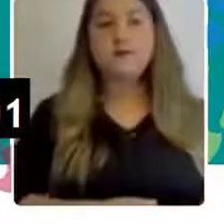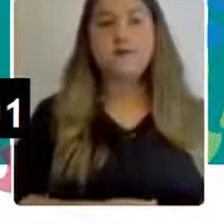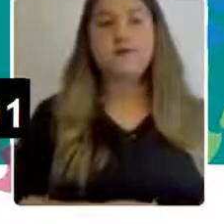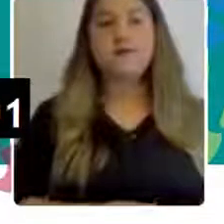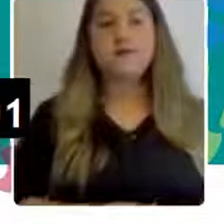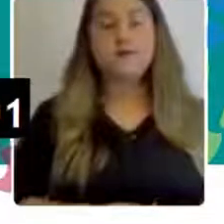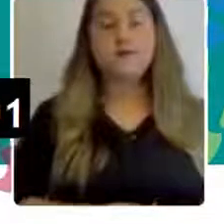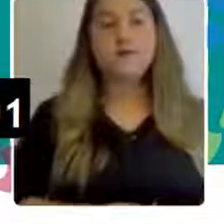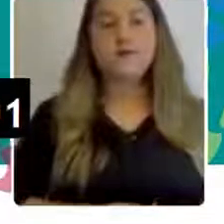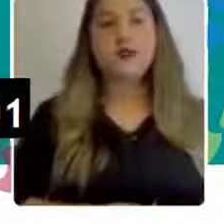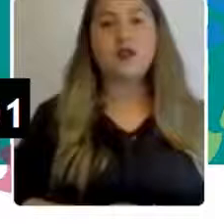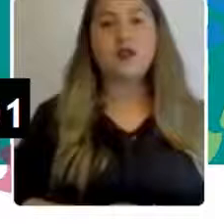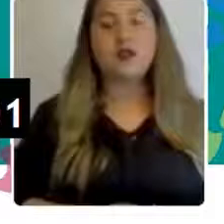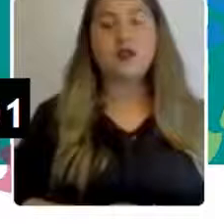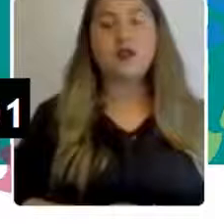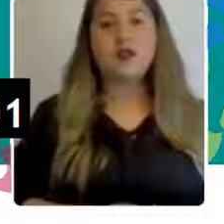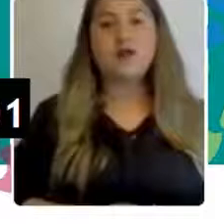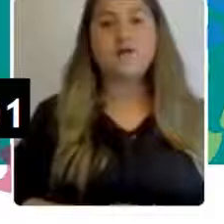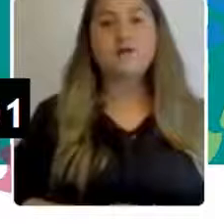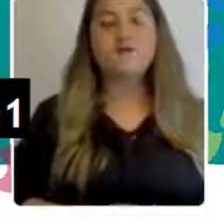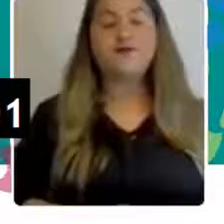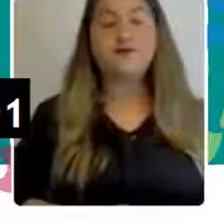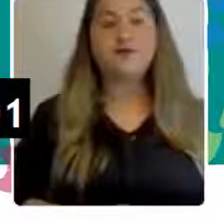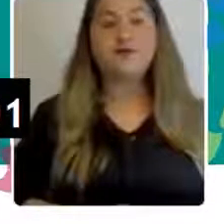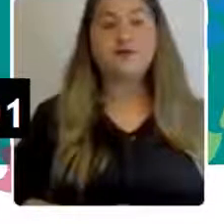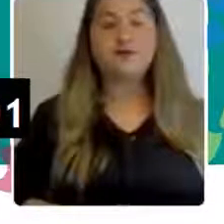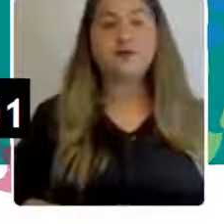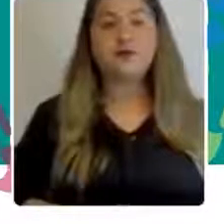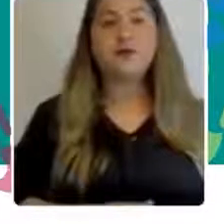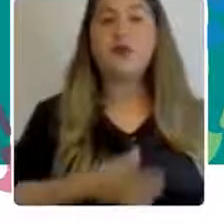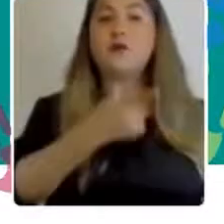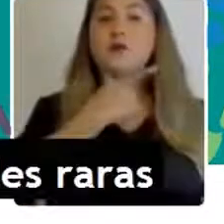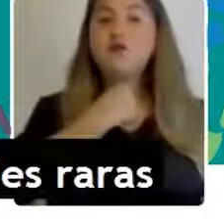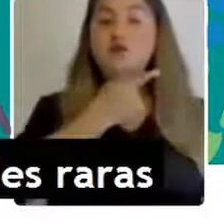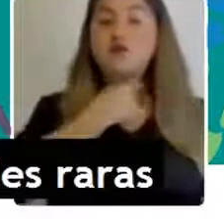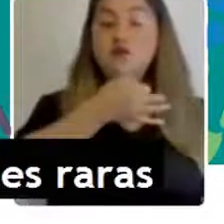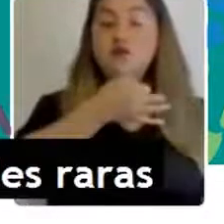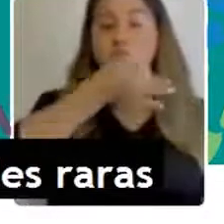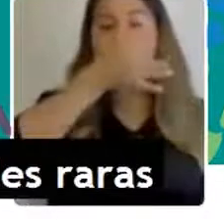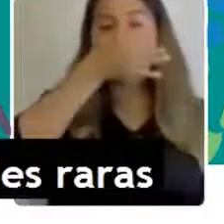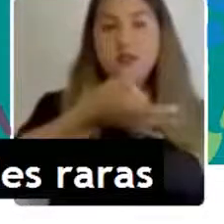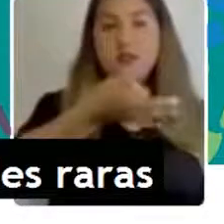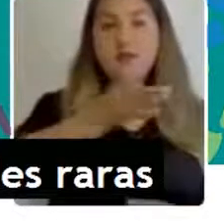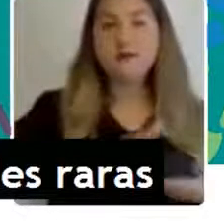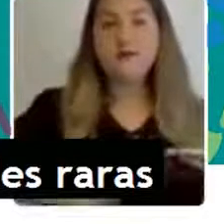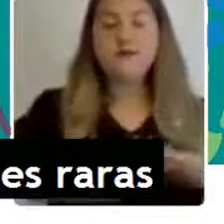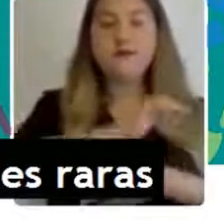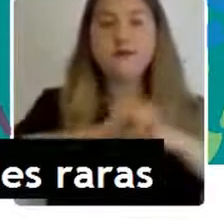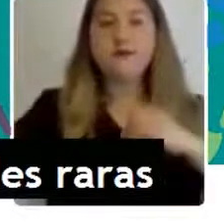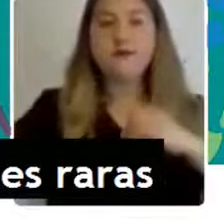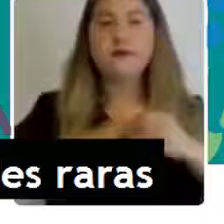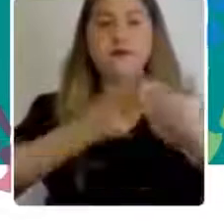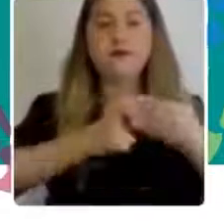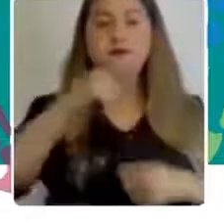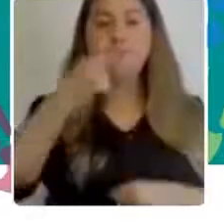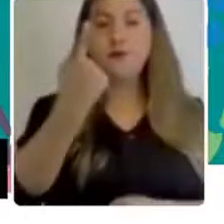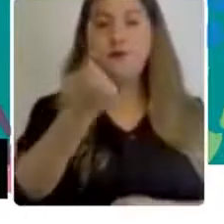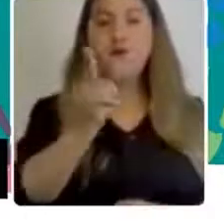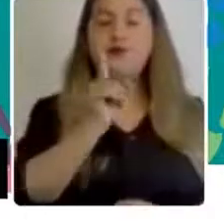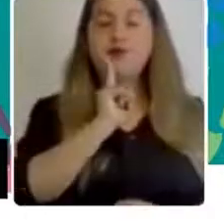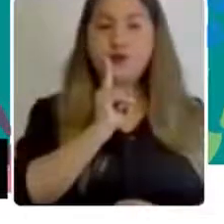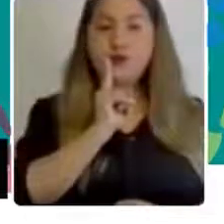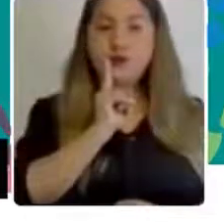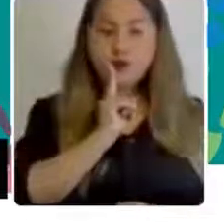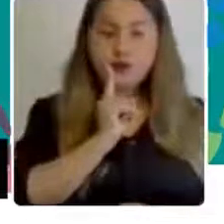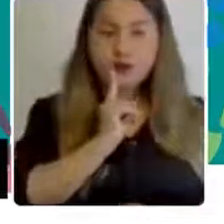that since 2001, we have a national network specifically dedicated to rare diseases,